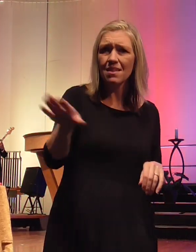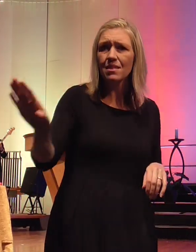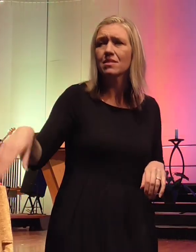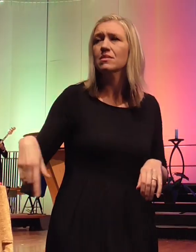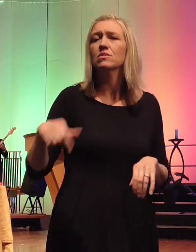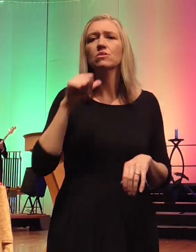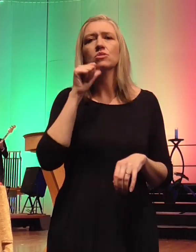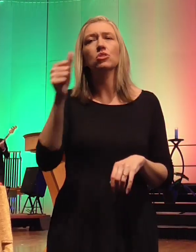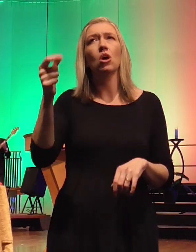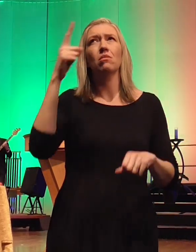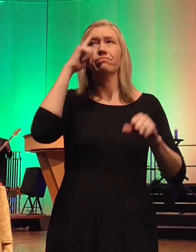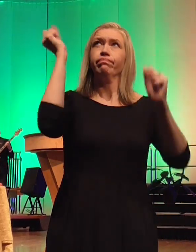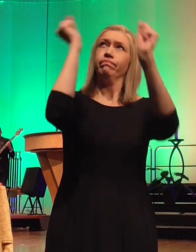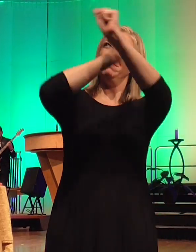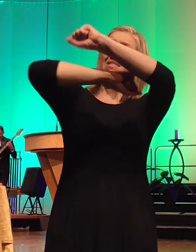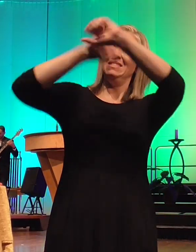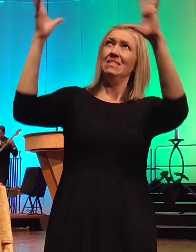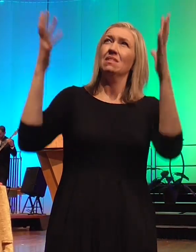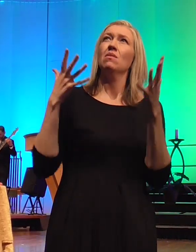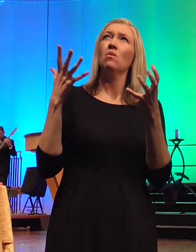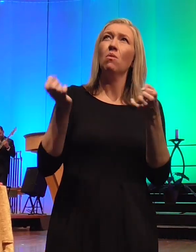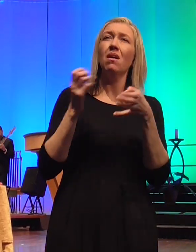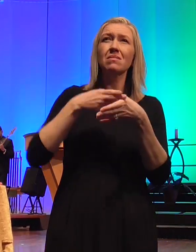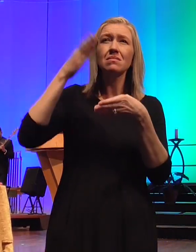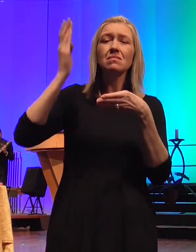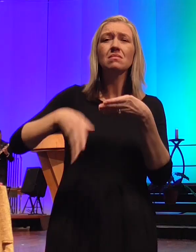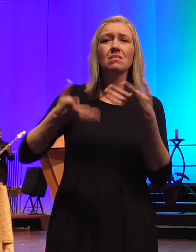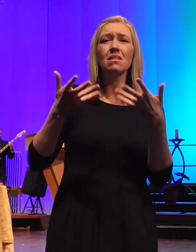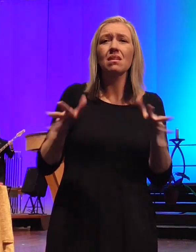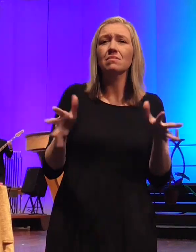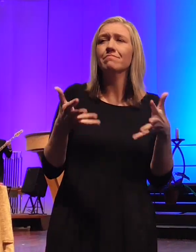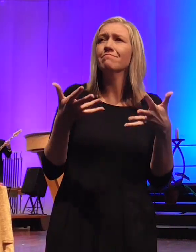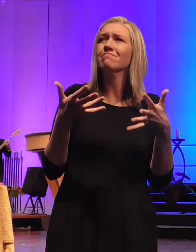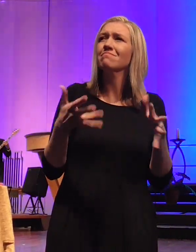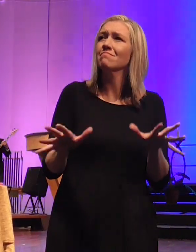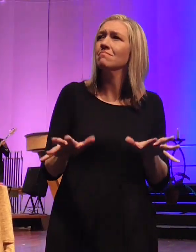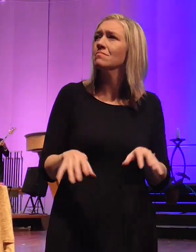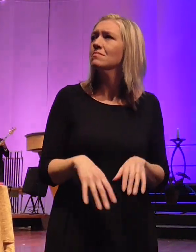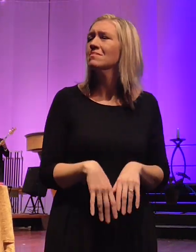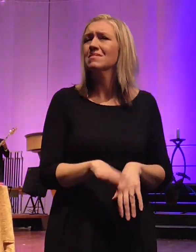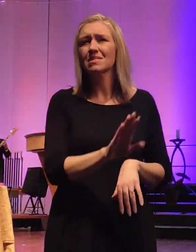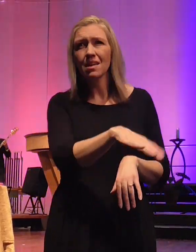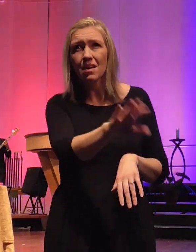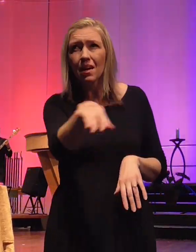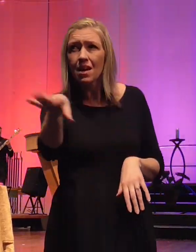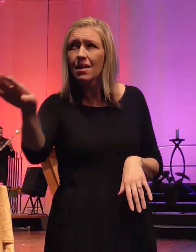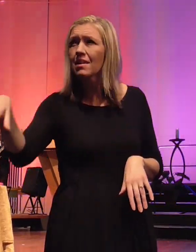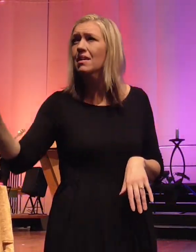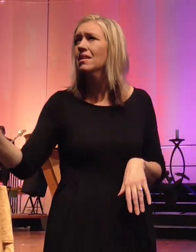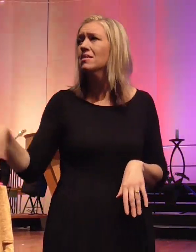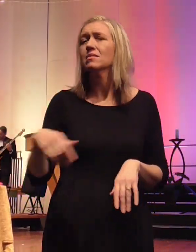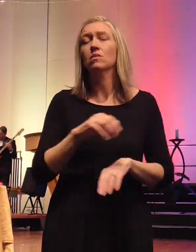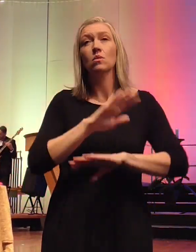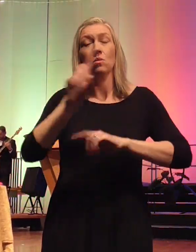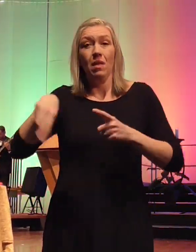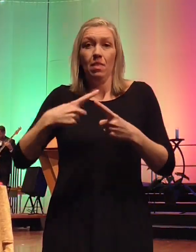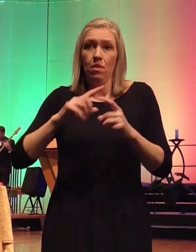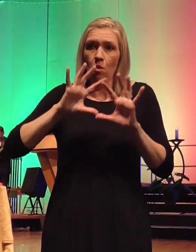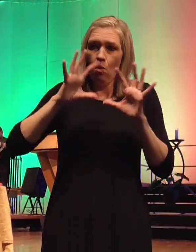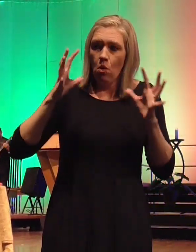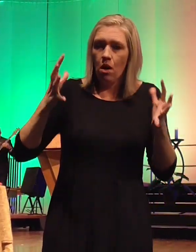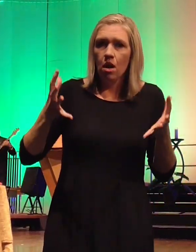Hey now, don't dream it's over. Hey now, when